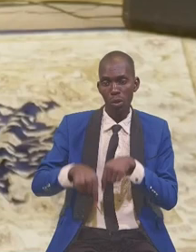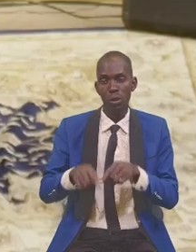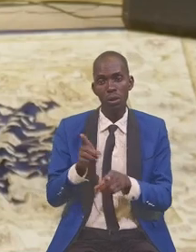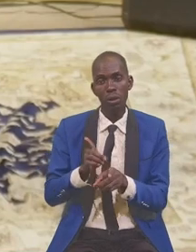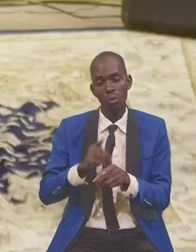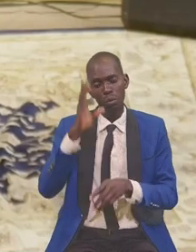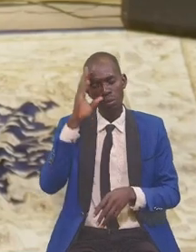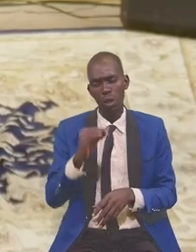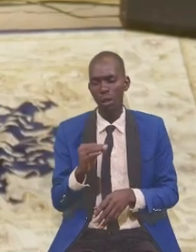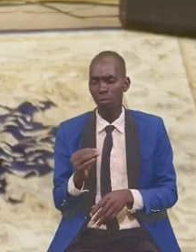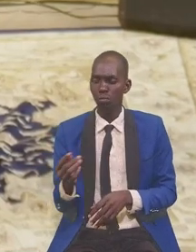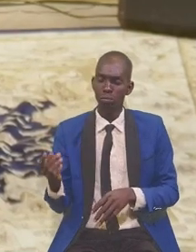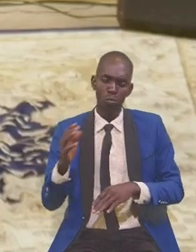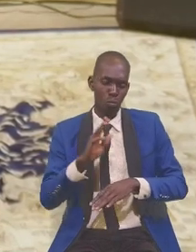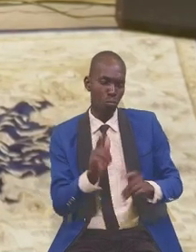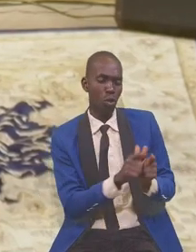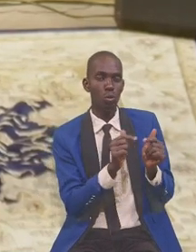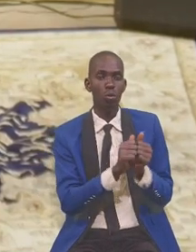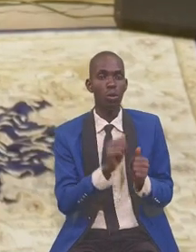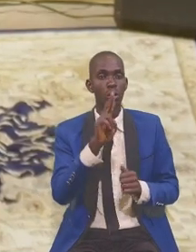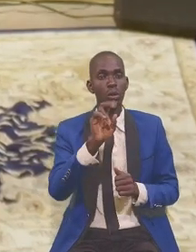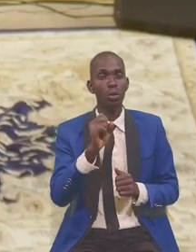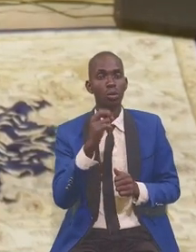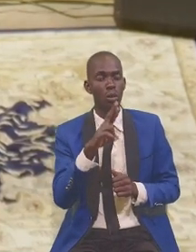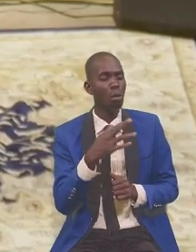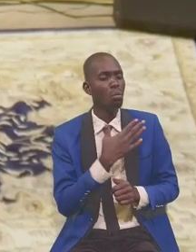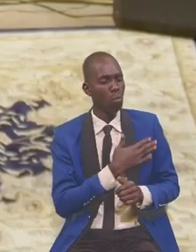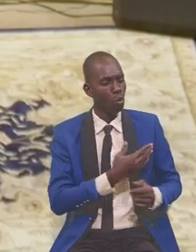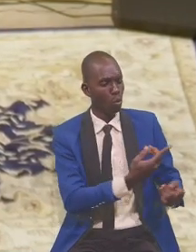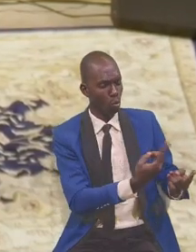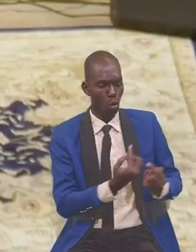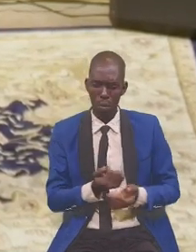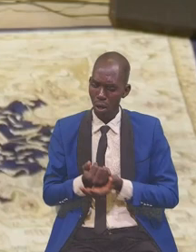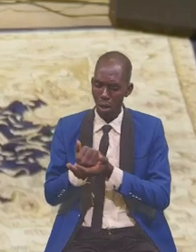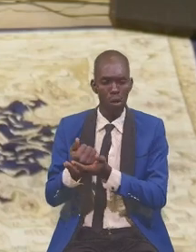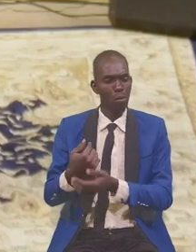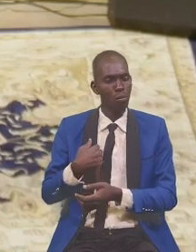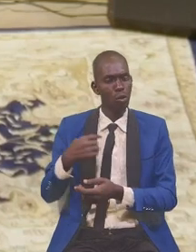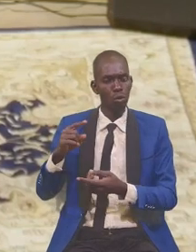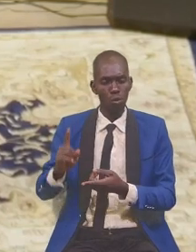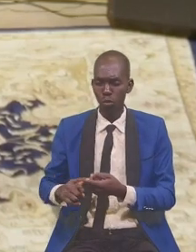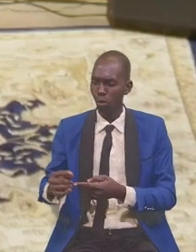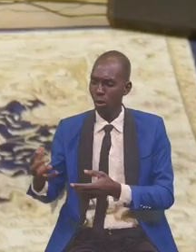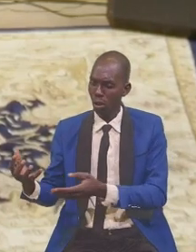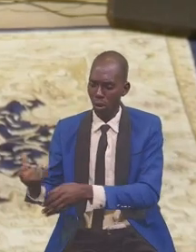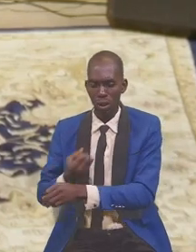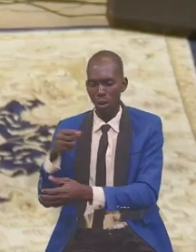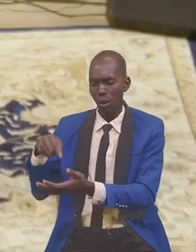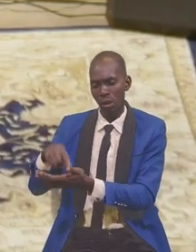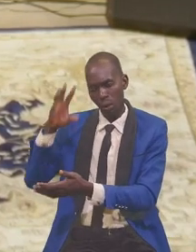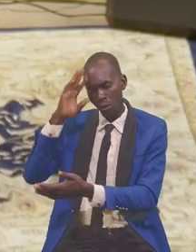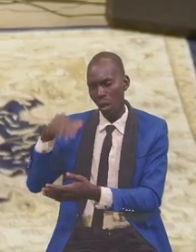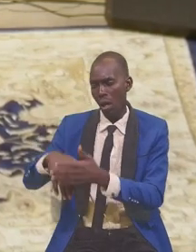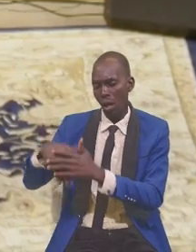said, please, sister, come help me so that we can take the man out of the